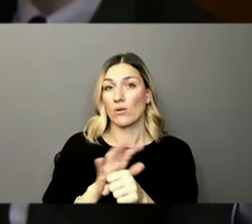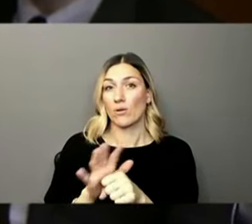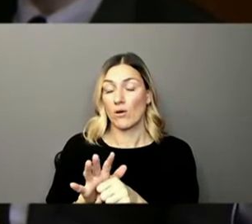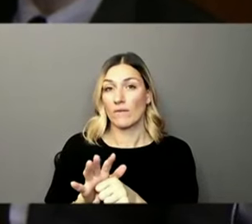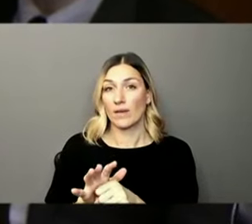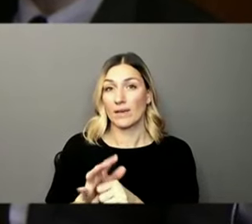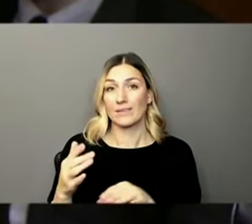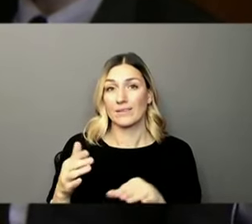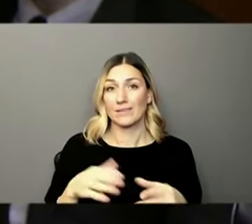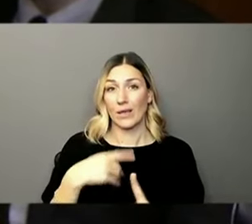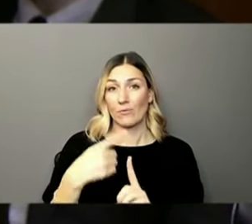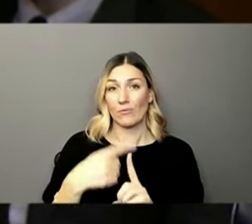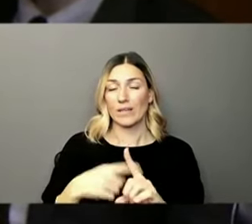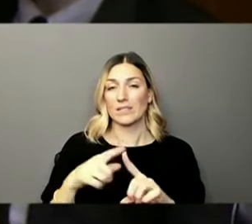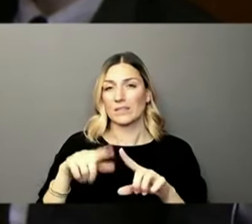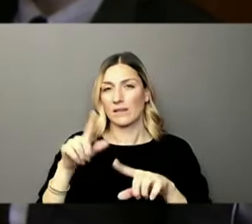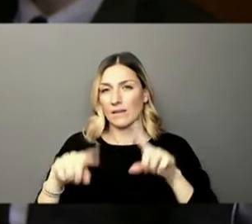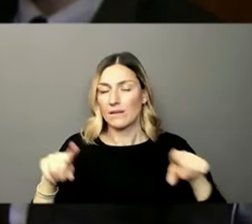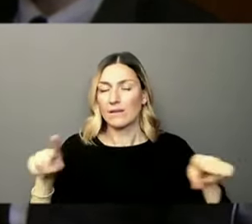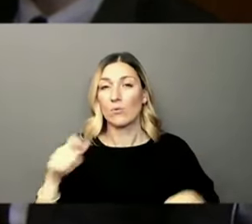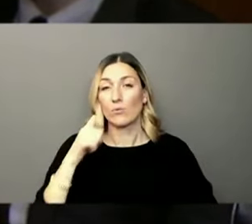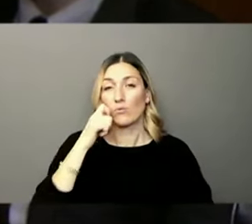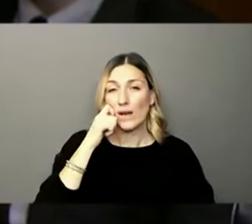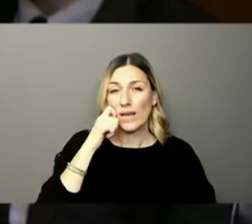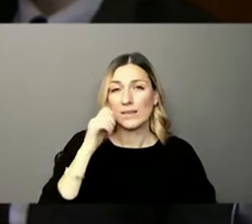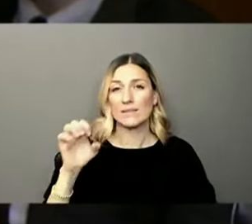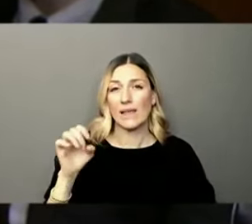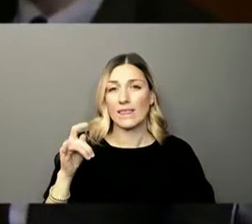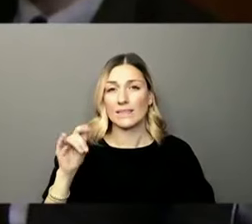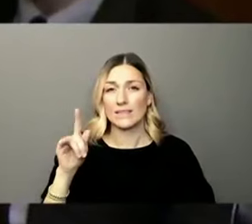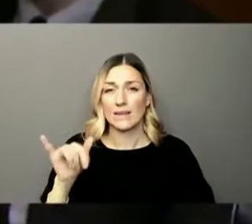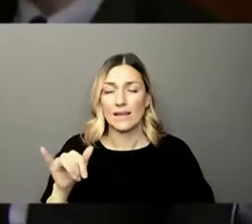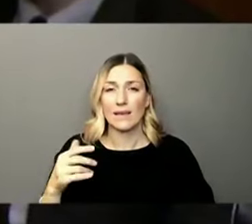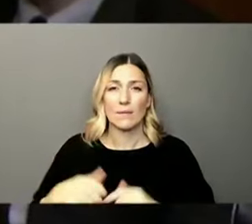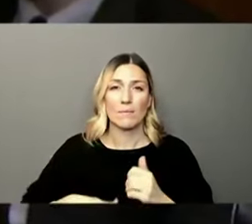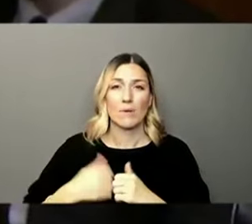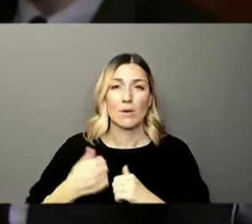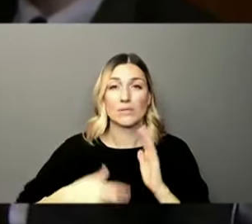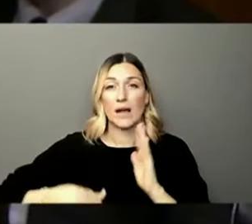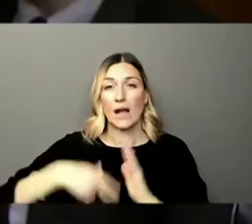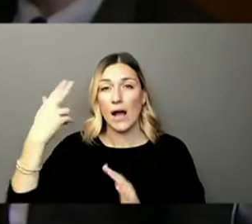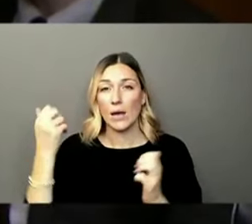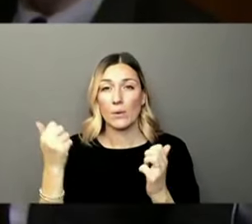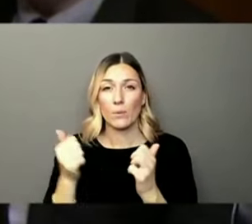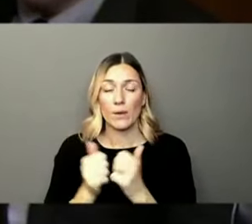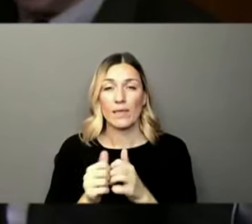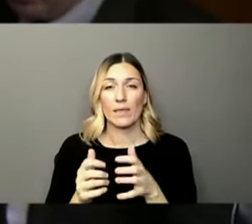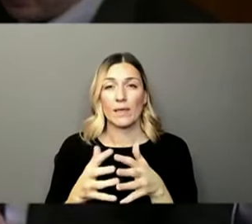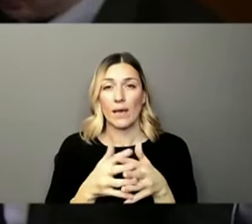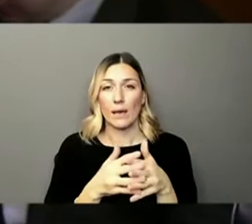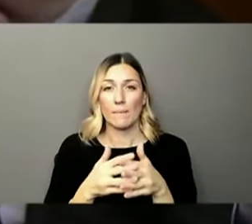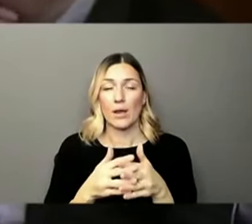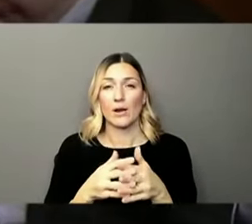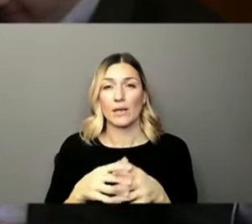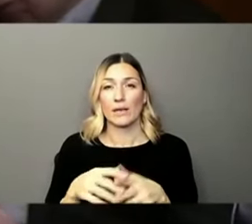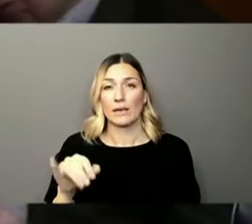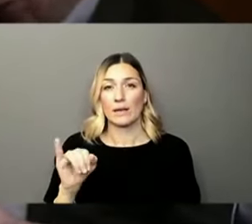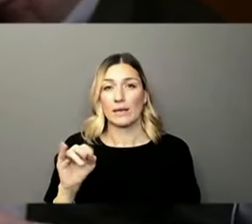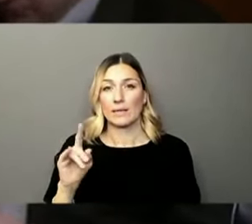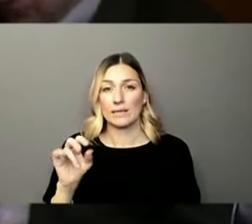varied by race and ethnicity, they were the highest among American Indians and Alaska Natives.